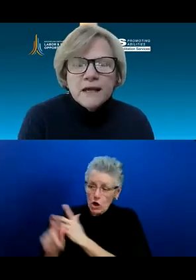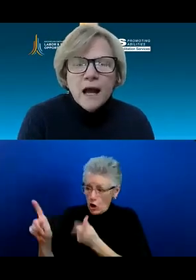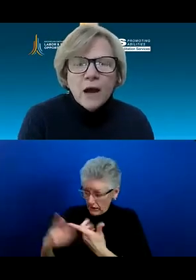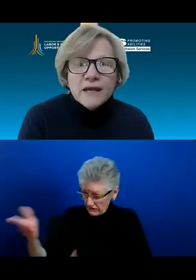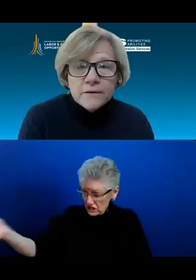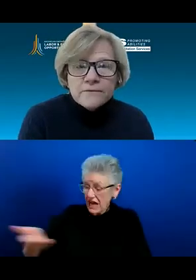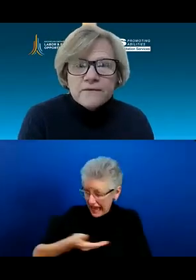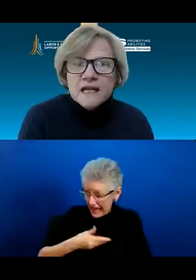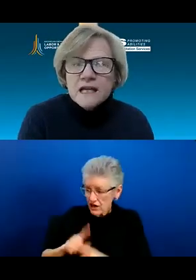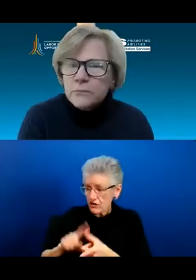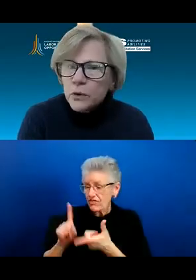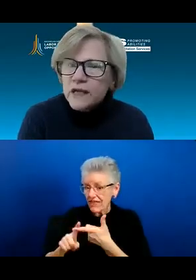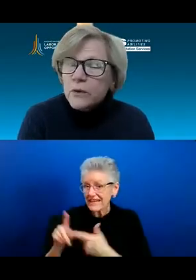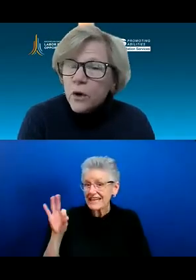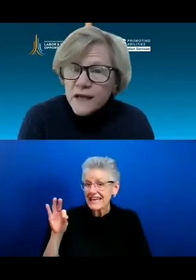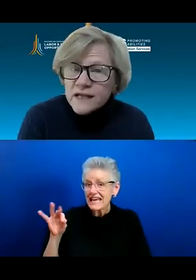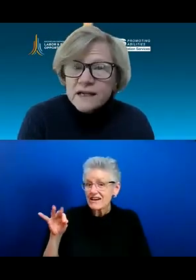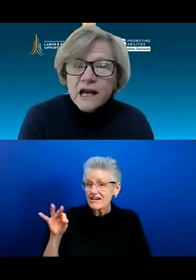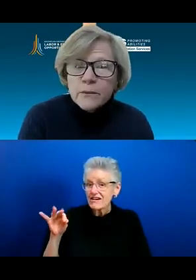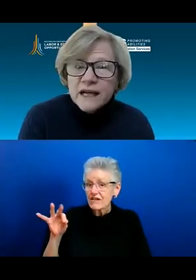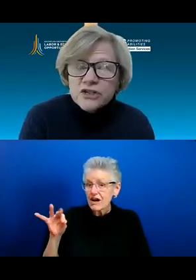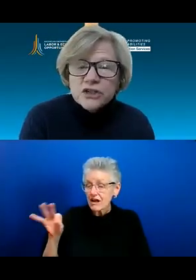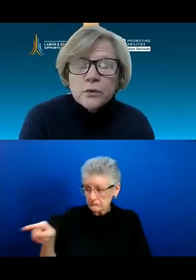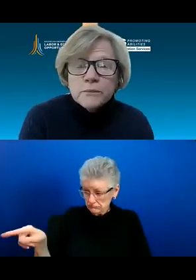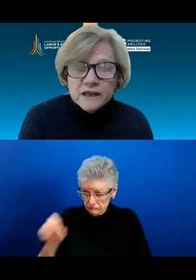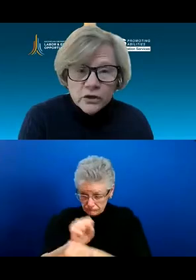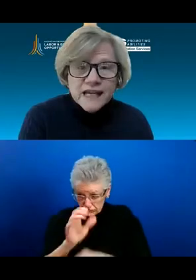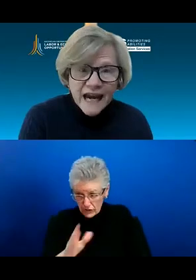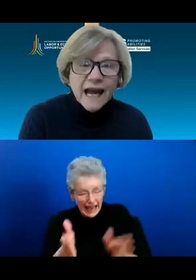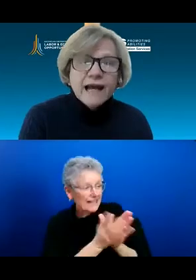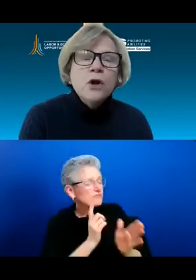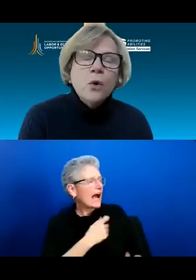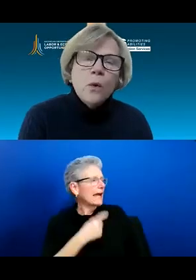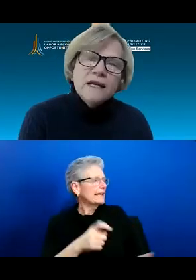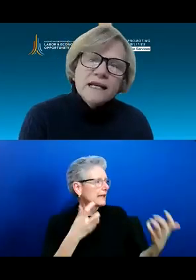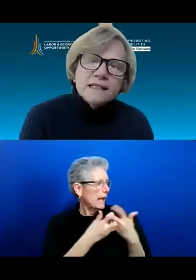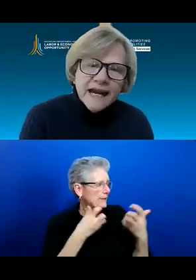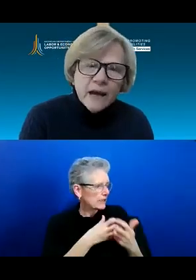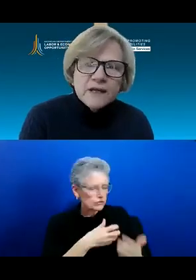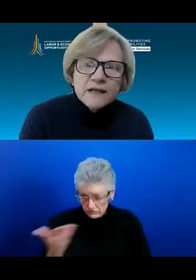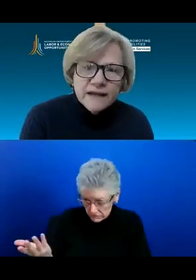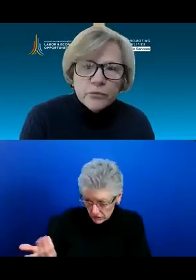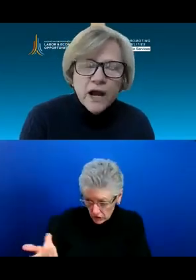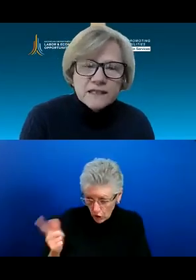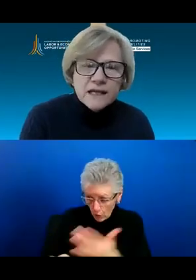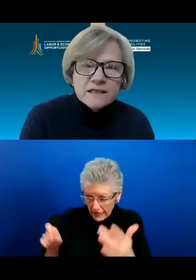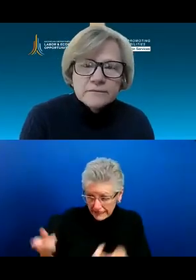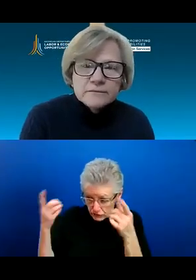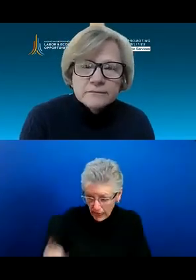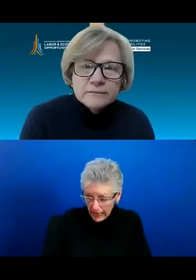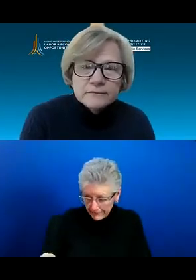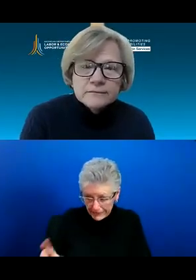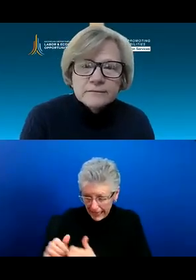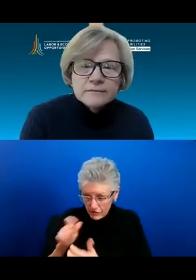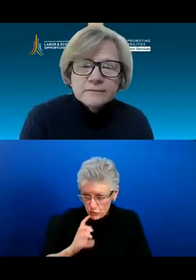would, if the employee requests an accommodation, you would be looking at what needs to happen in that process.